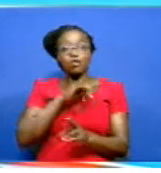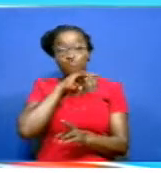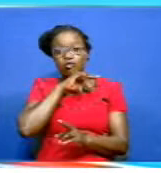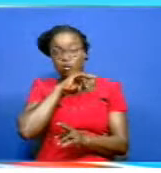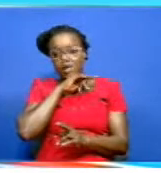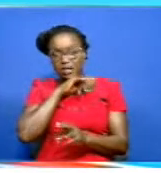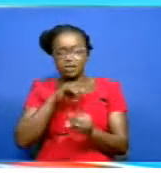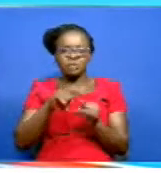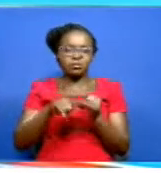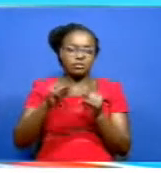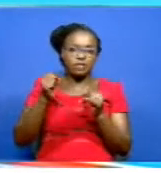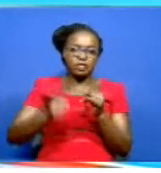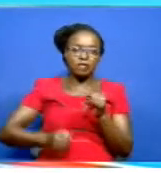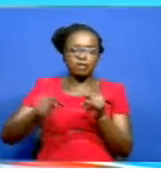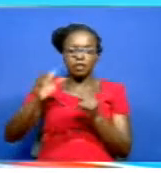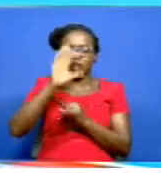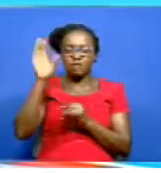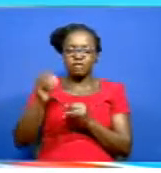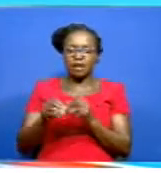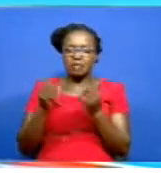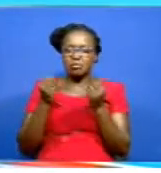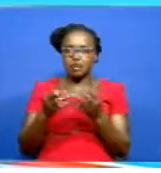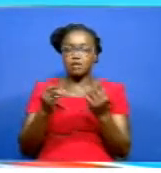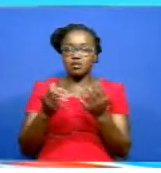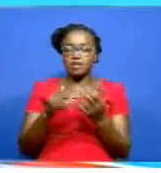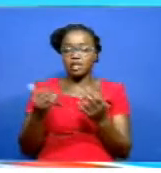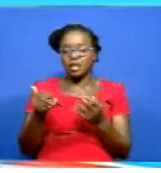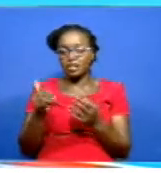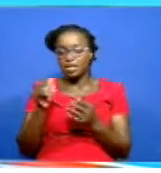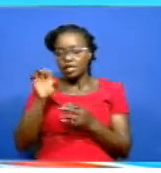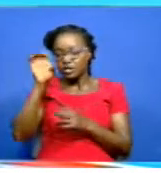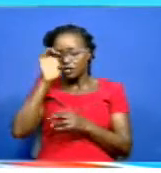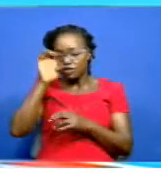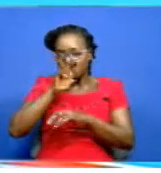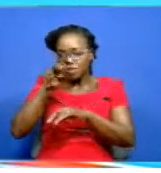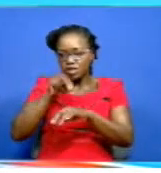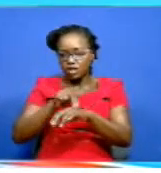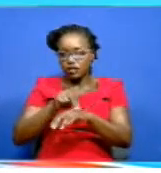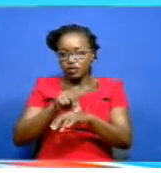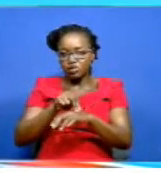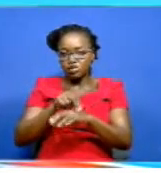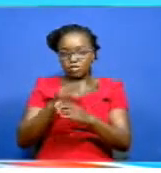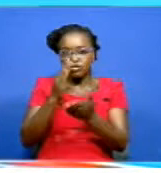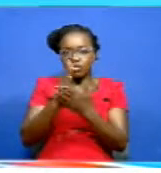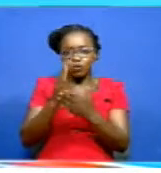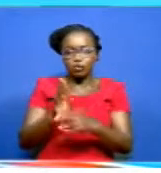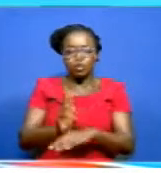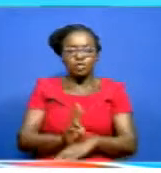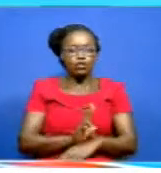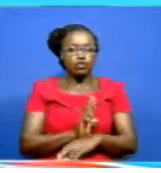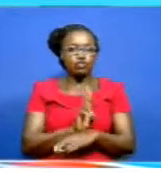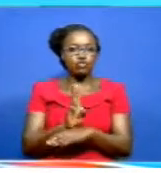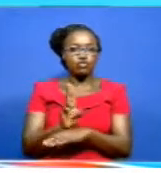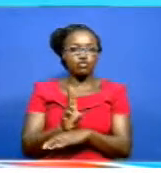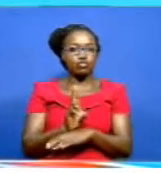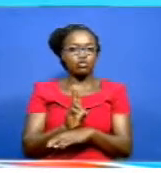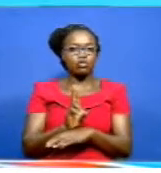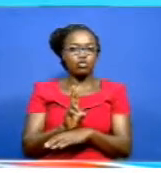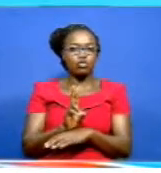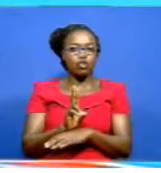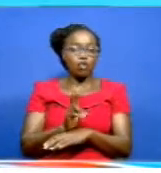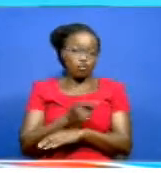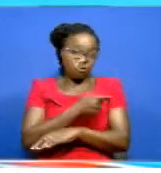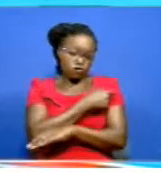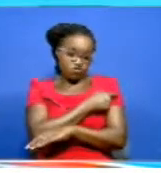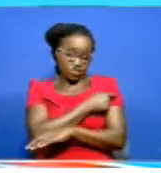and South Africa, and a lot of European nations have suspended the use of the Oxford AstraZeneca